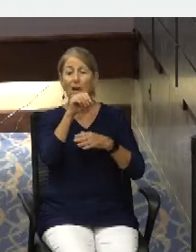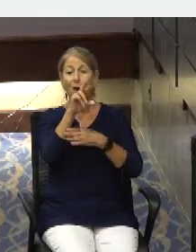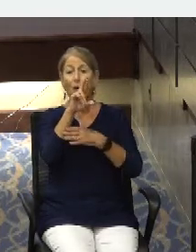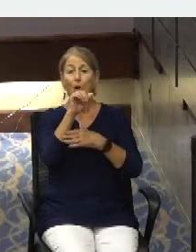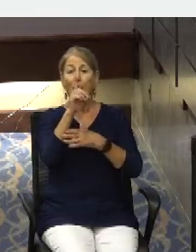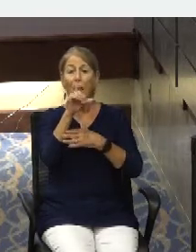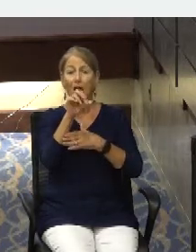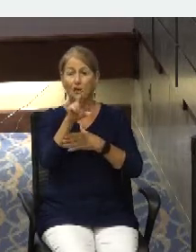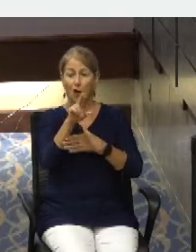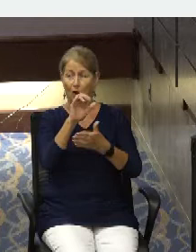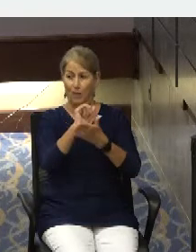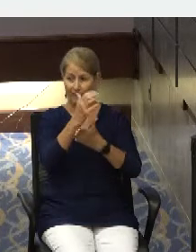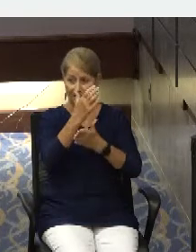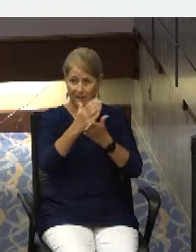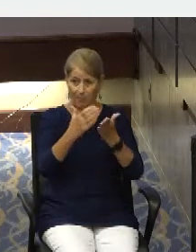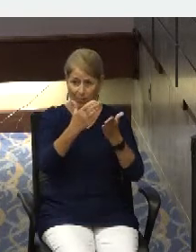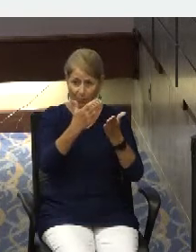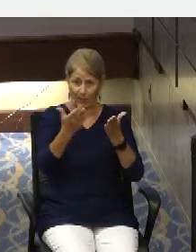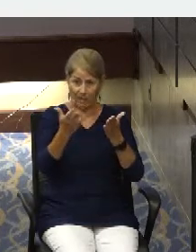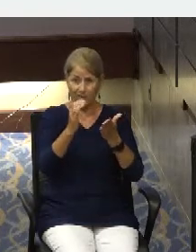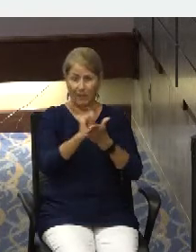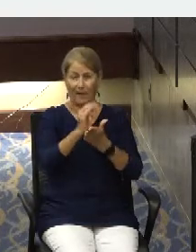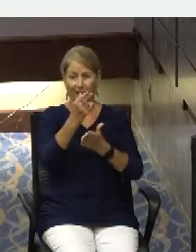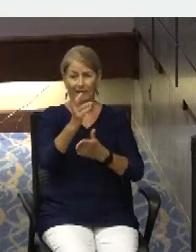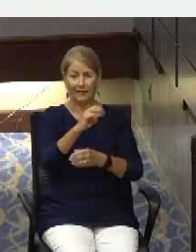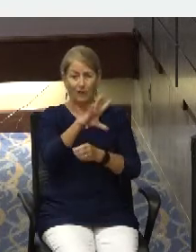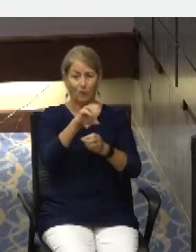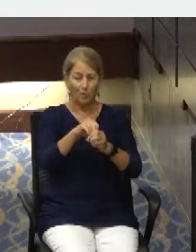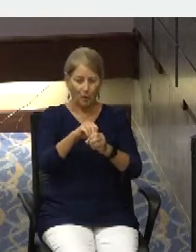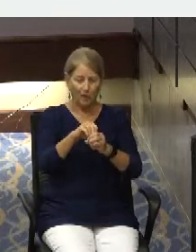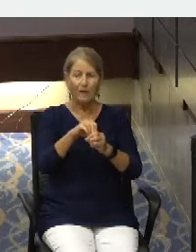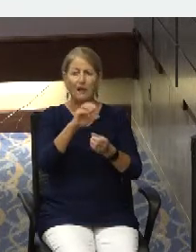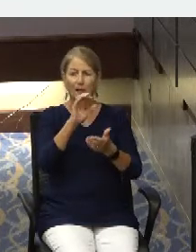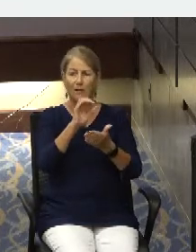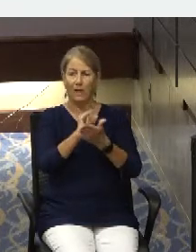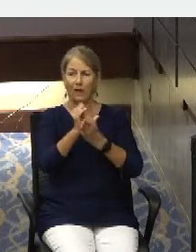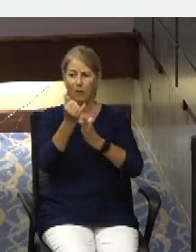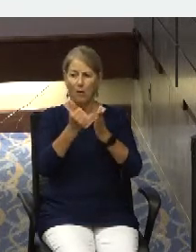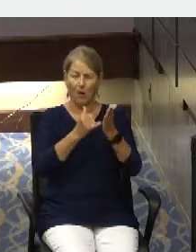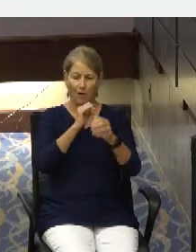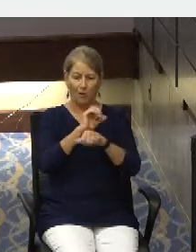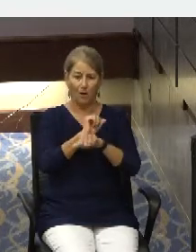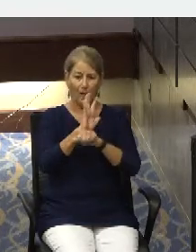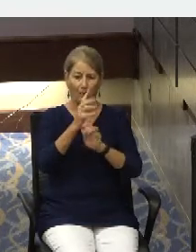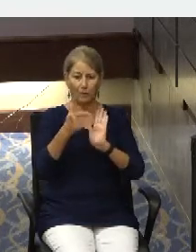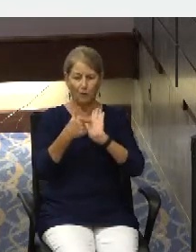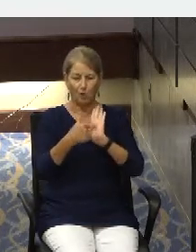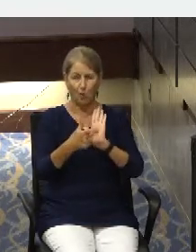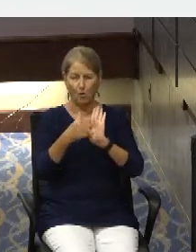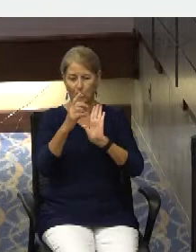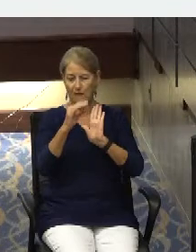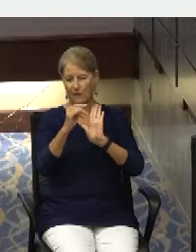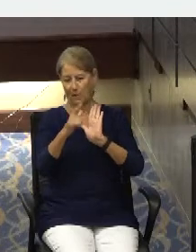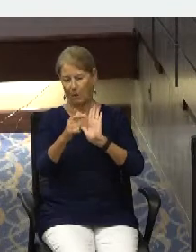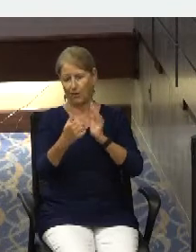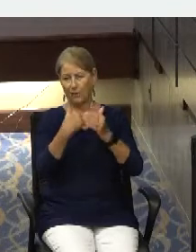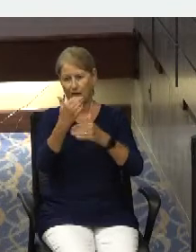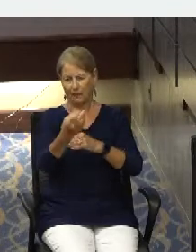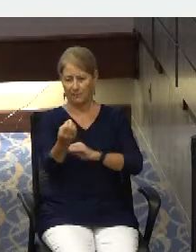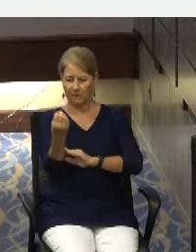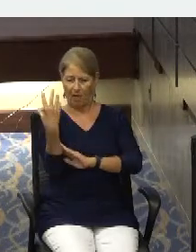So those are some of the things that he incorporated into the piece. And I will show you a detail on the next slide.